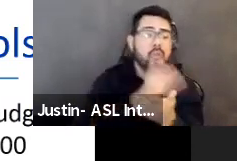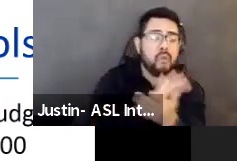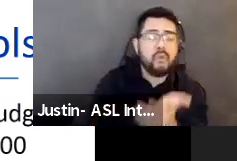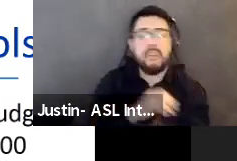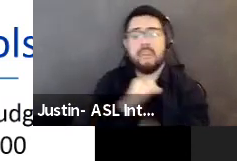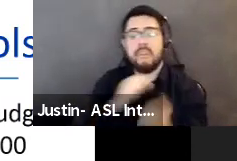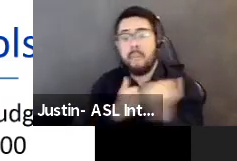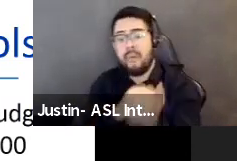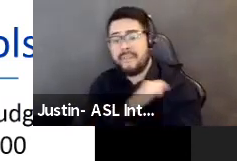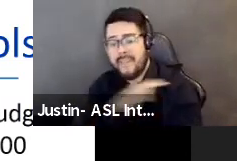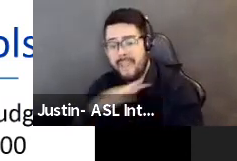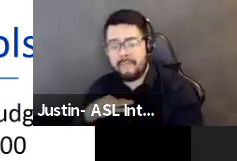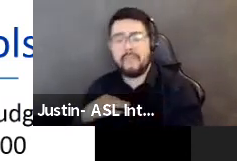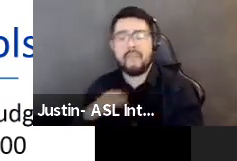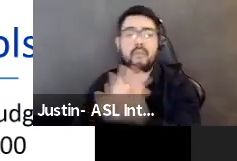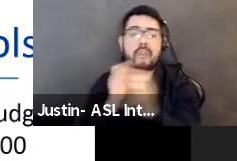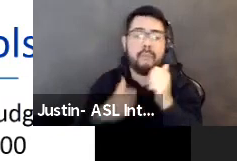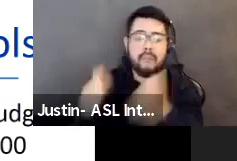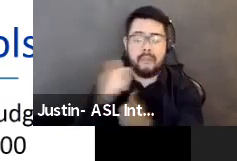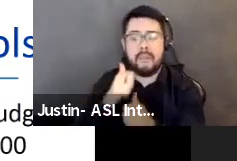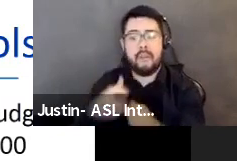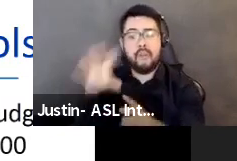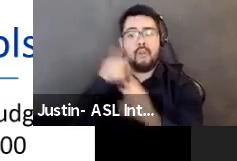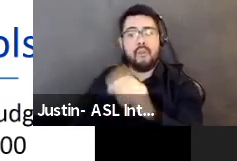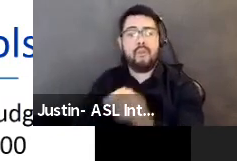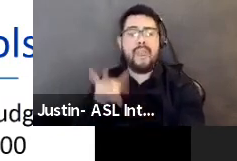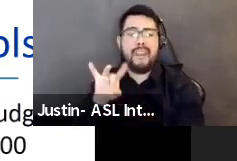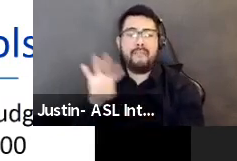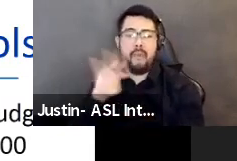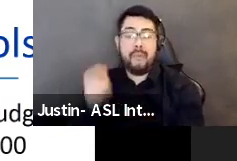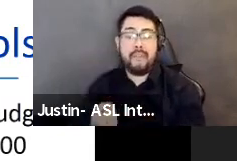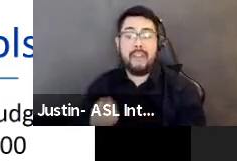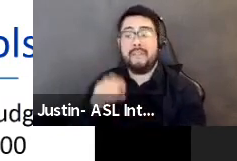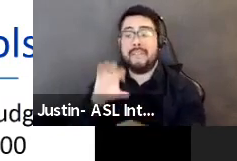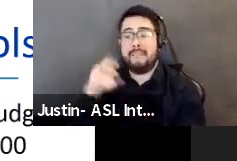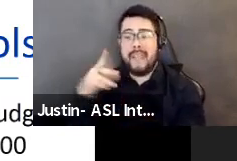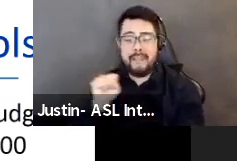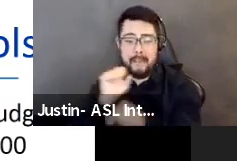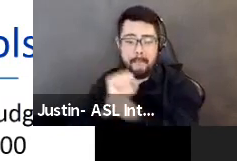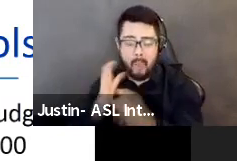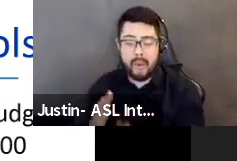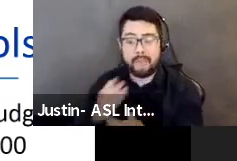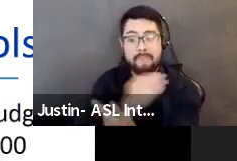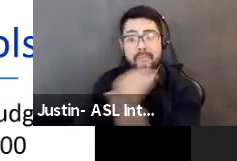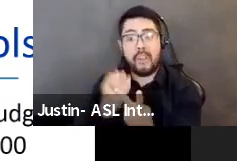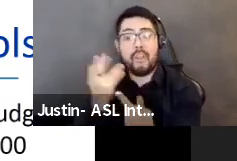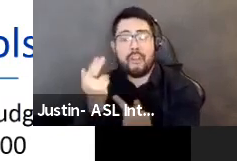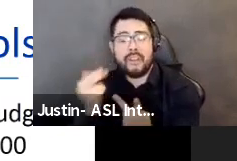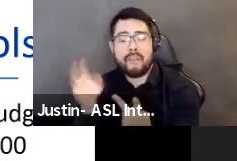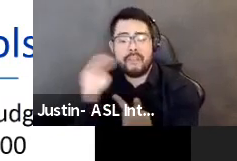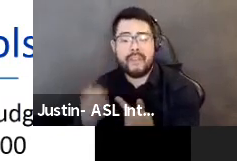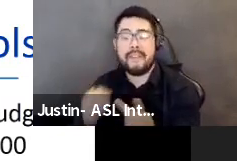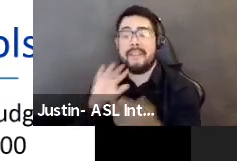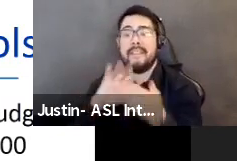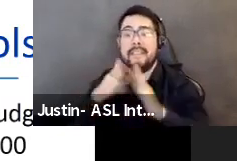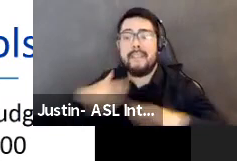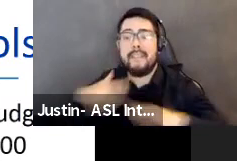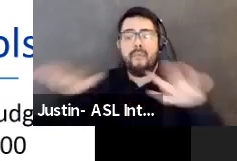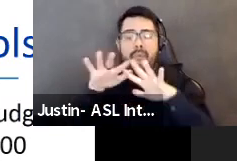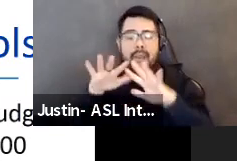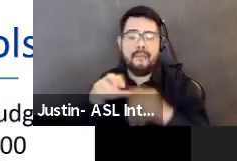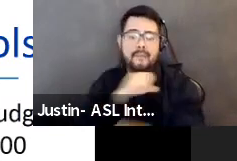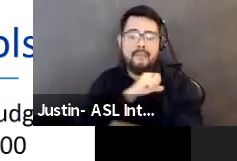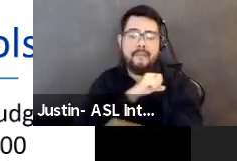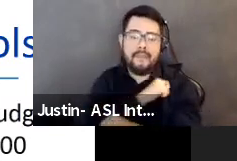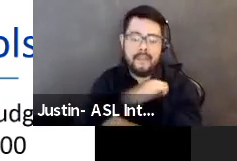administrators make up 84 percent of the cps employees while another 13 percent are city-wide staff that provide services directly to